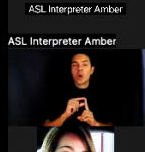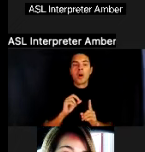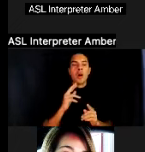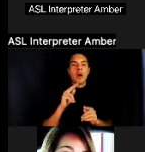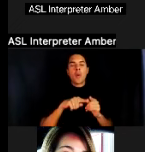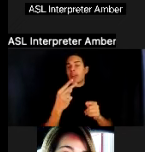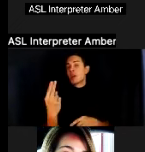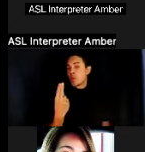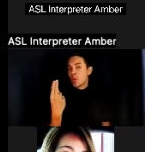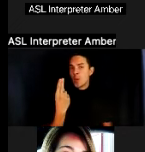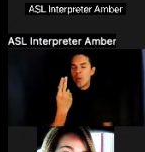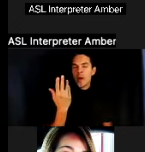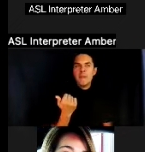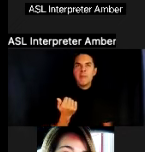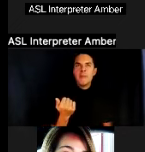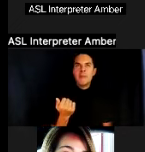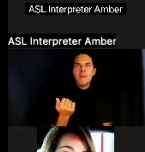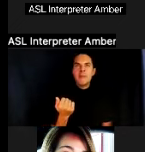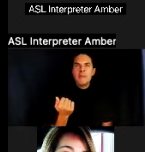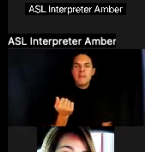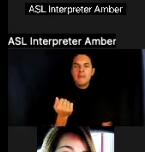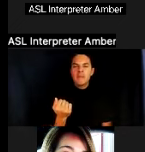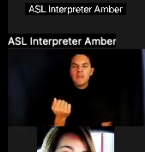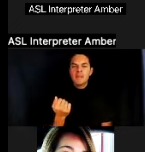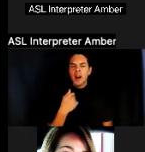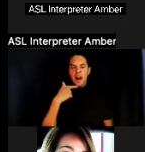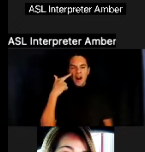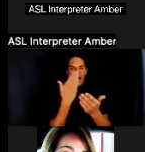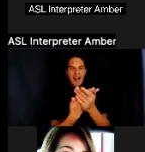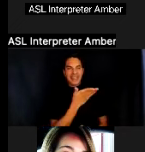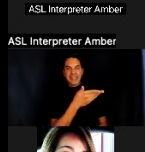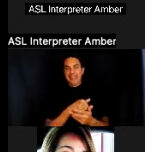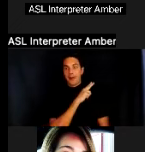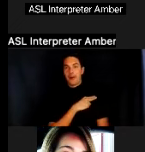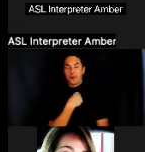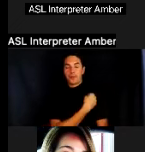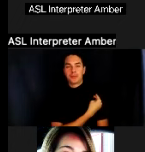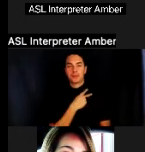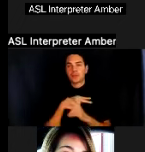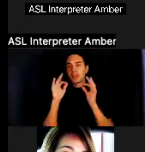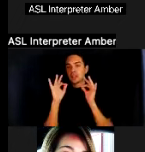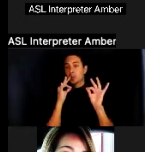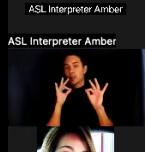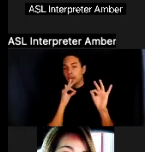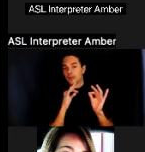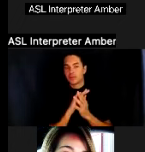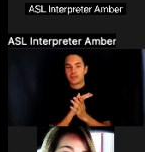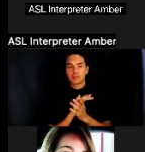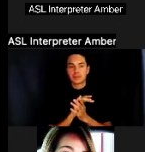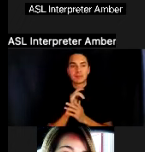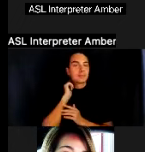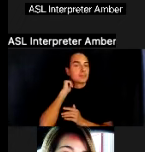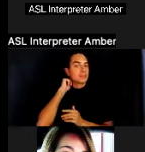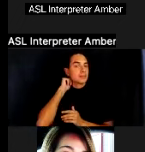using. Says I have witnessed this in a hospital setting and it is very disruptive. And then Jess says, or in